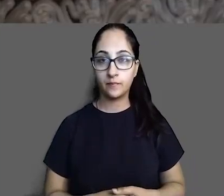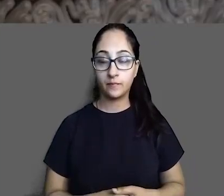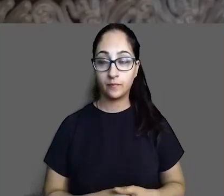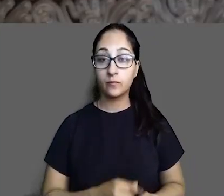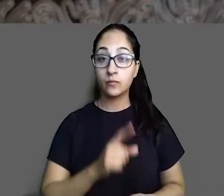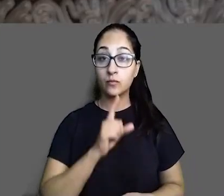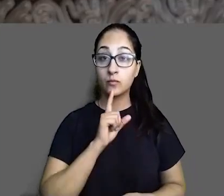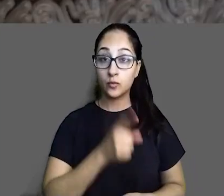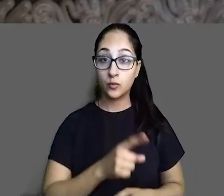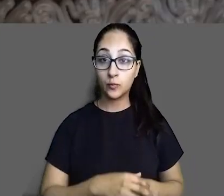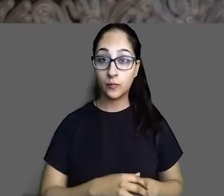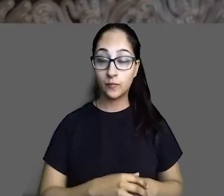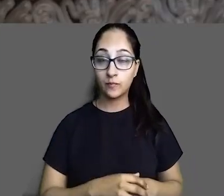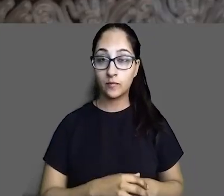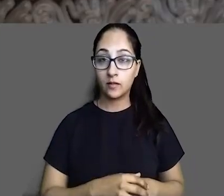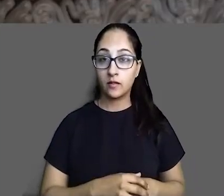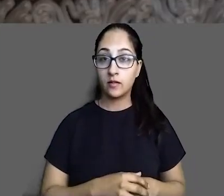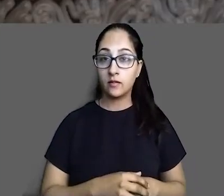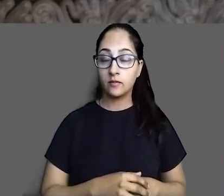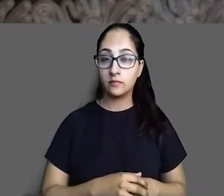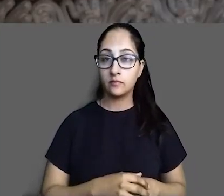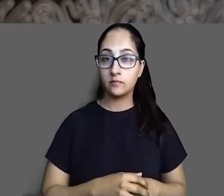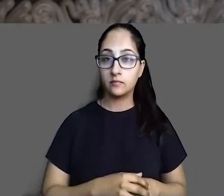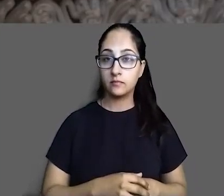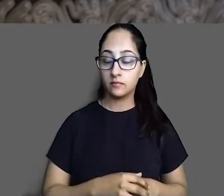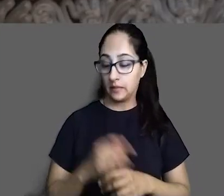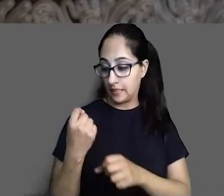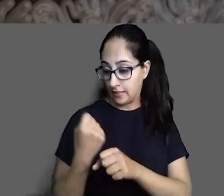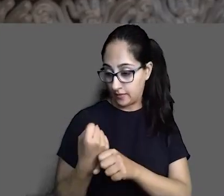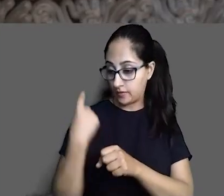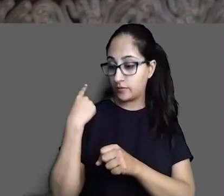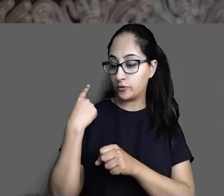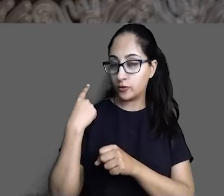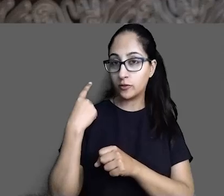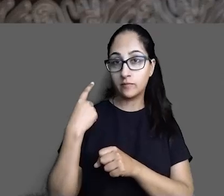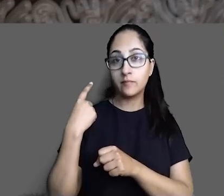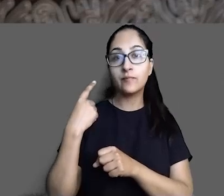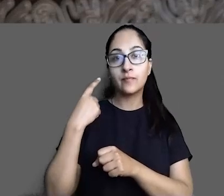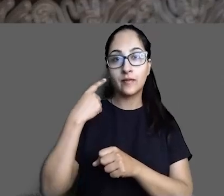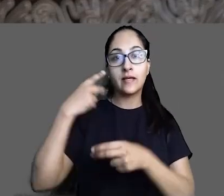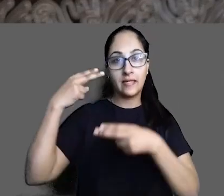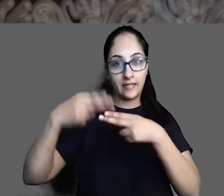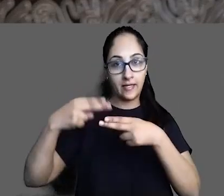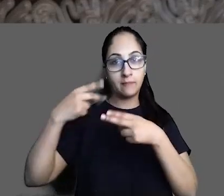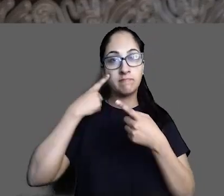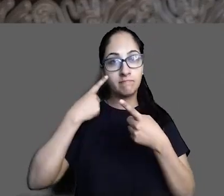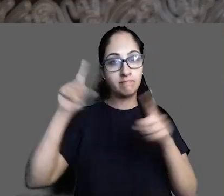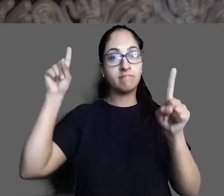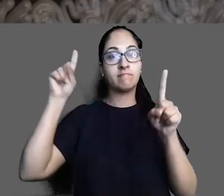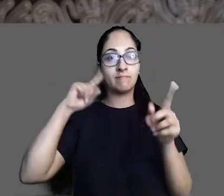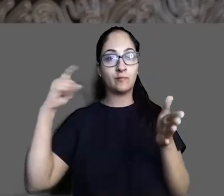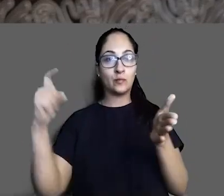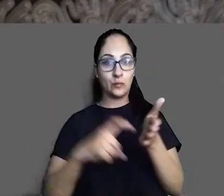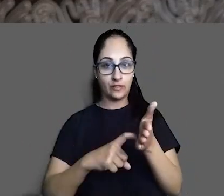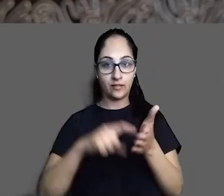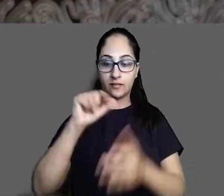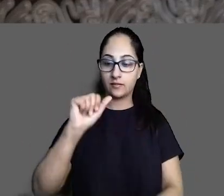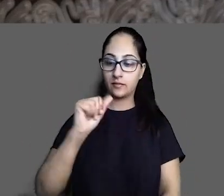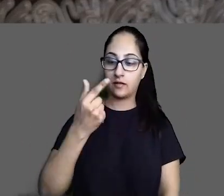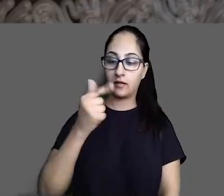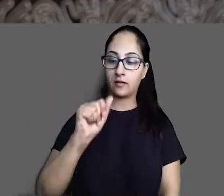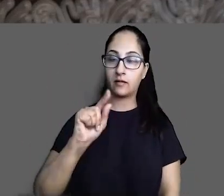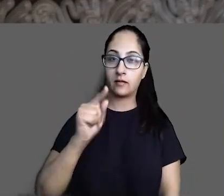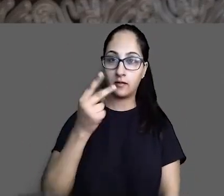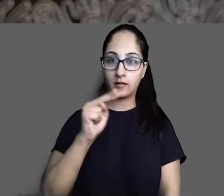only become known as Aga Khan Music Programme at the end of last year, at the end of, sort of in the middle towards the end of